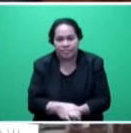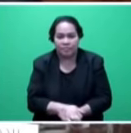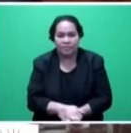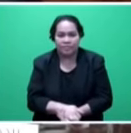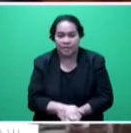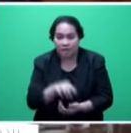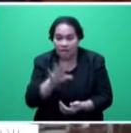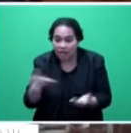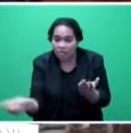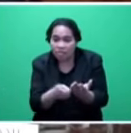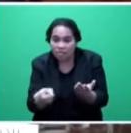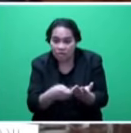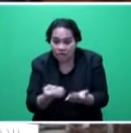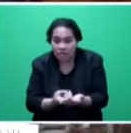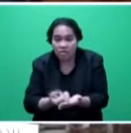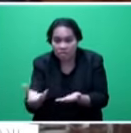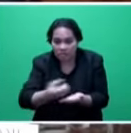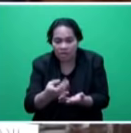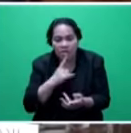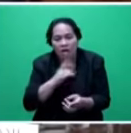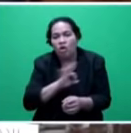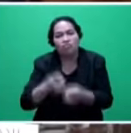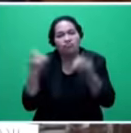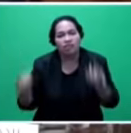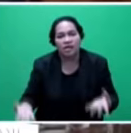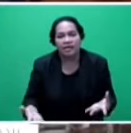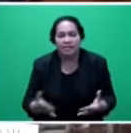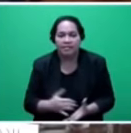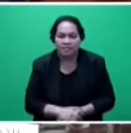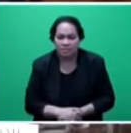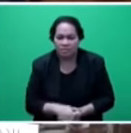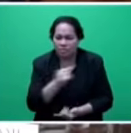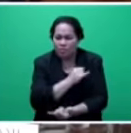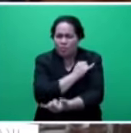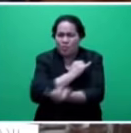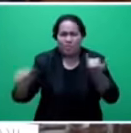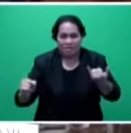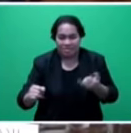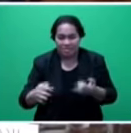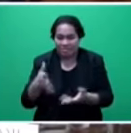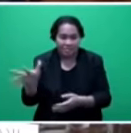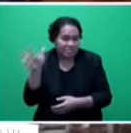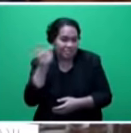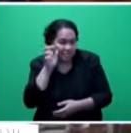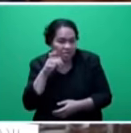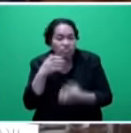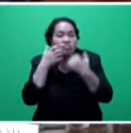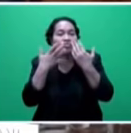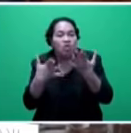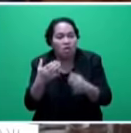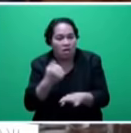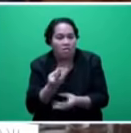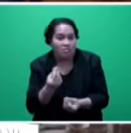That documentation for expenditures are not ready. It is a worst-case scenario. It is a sign that funds